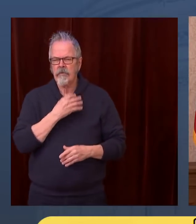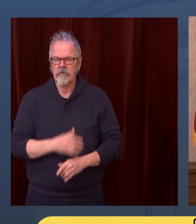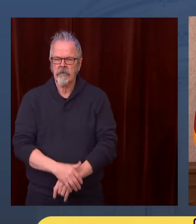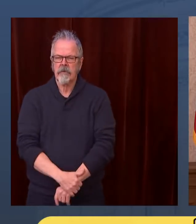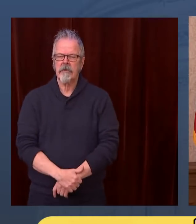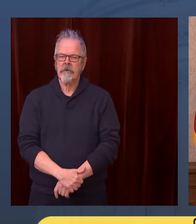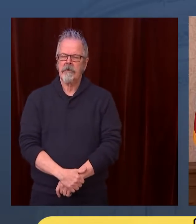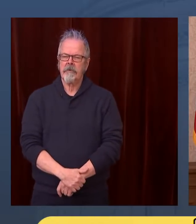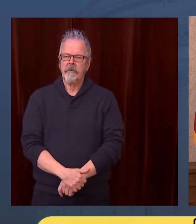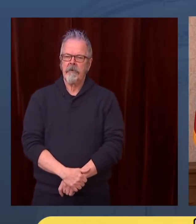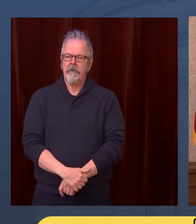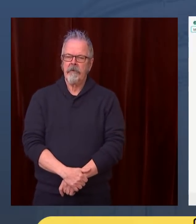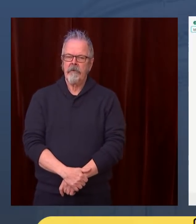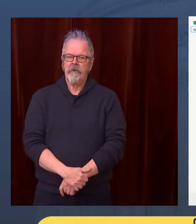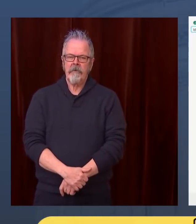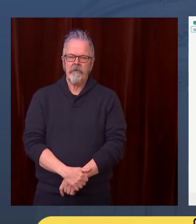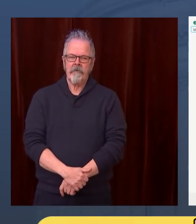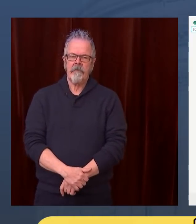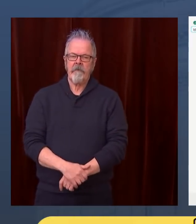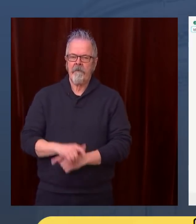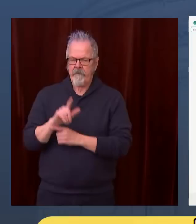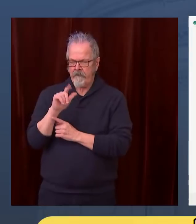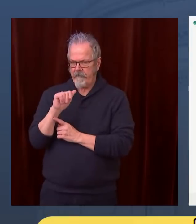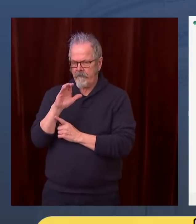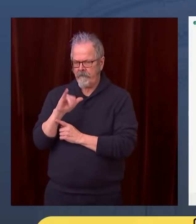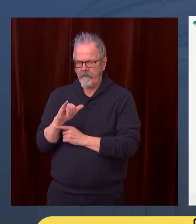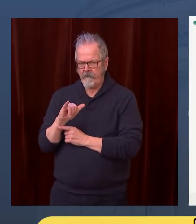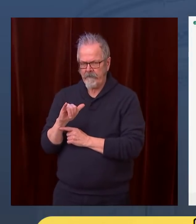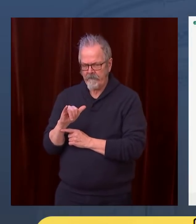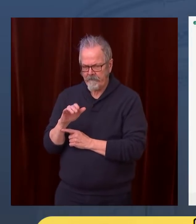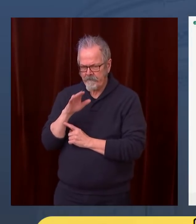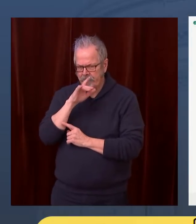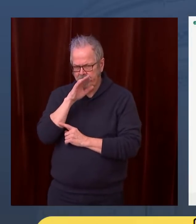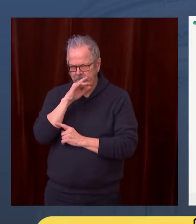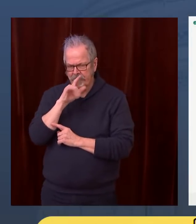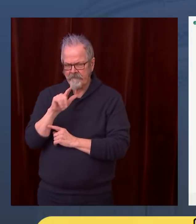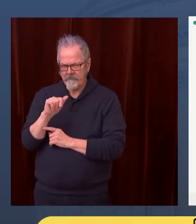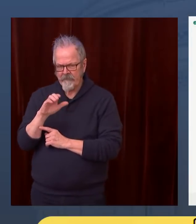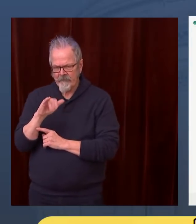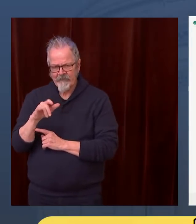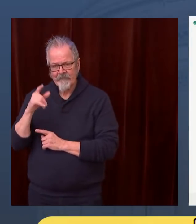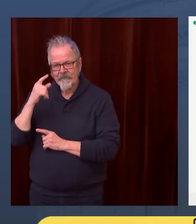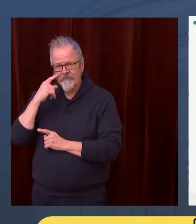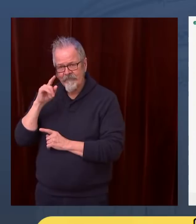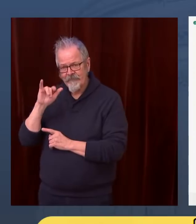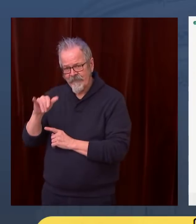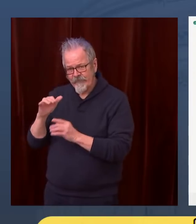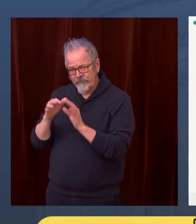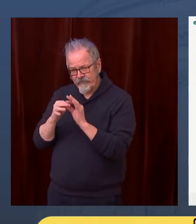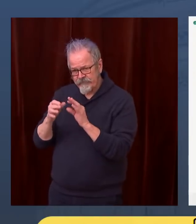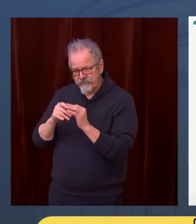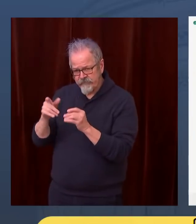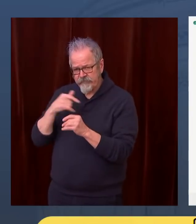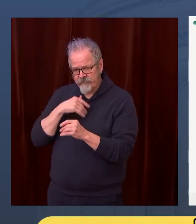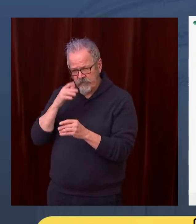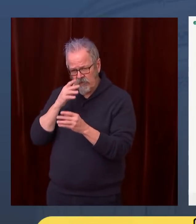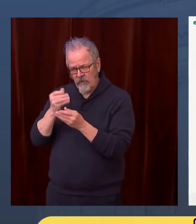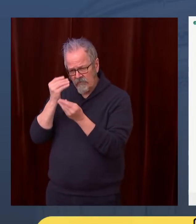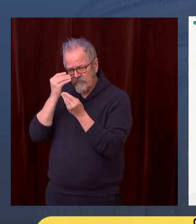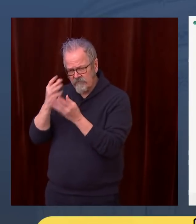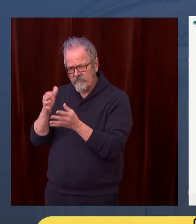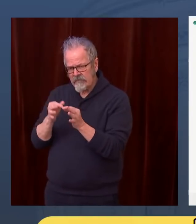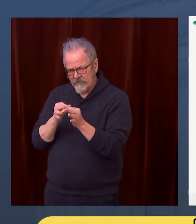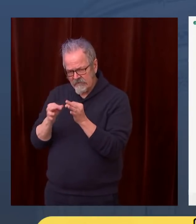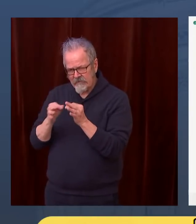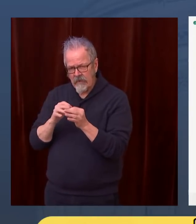Thanks. I can start. So on case rates, I do want to provide some perspective because that also is declining,